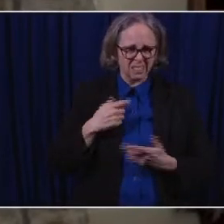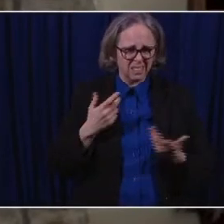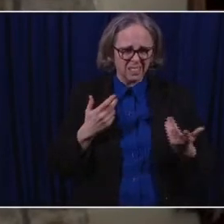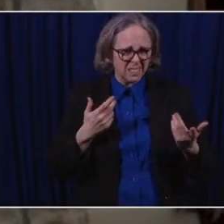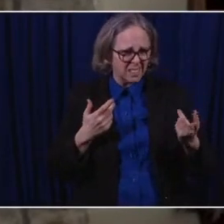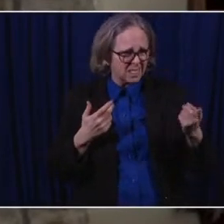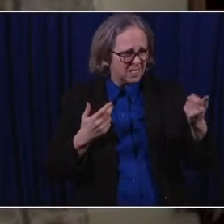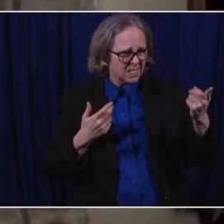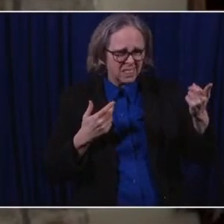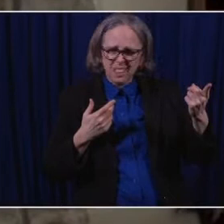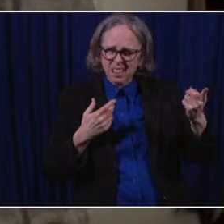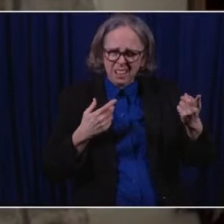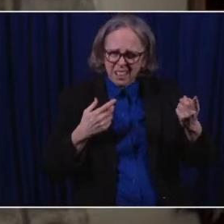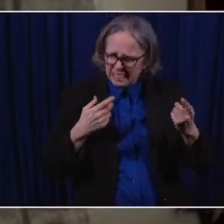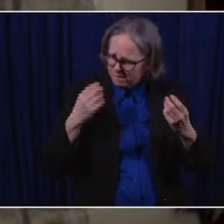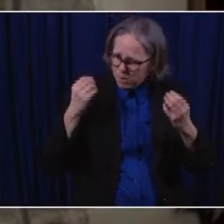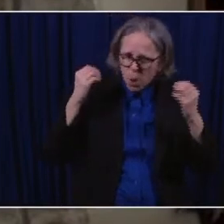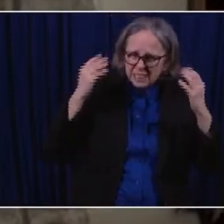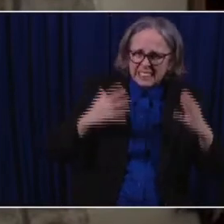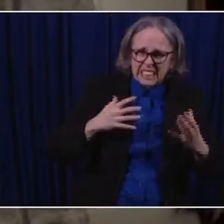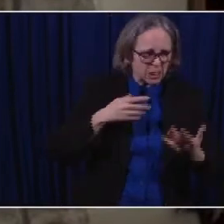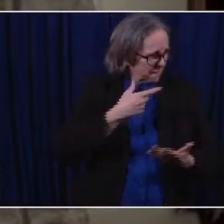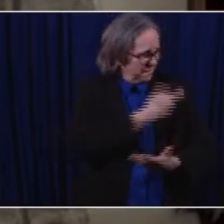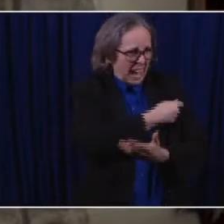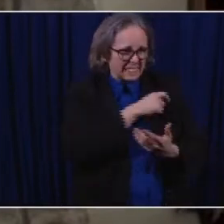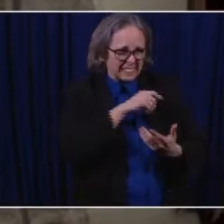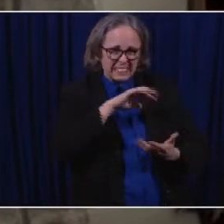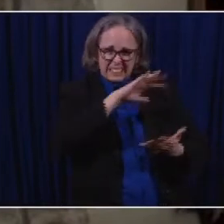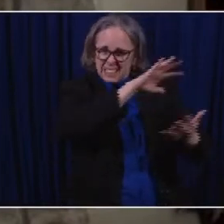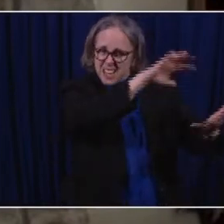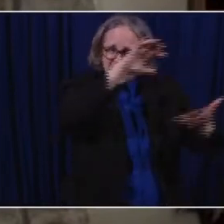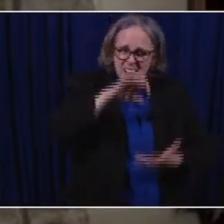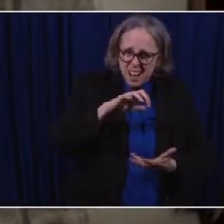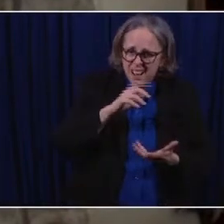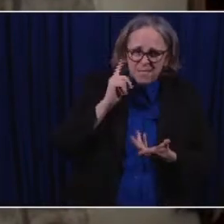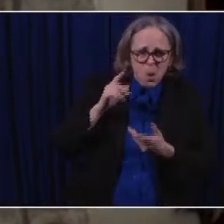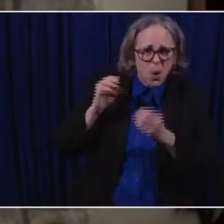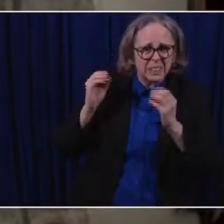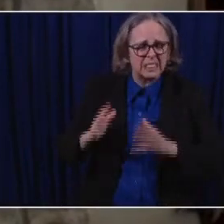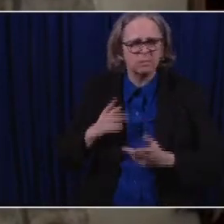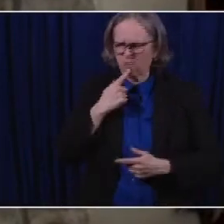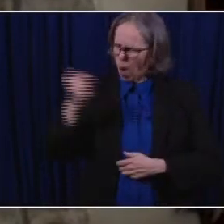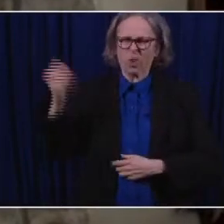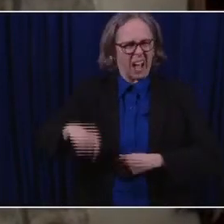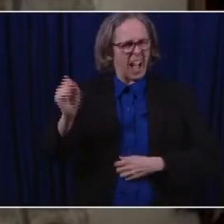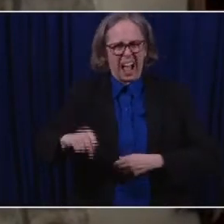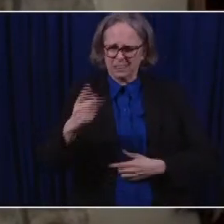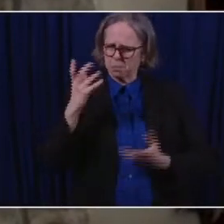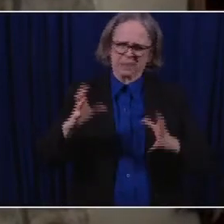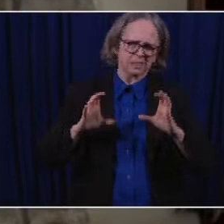but we got to do something for these kids and get these kids back in school. And that's why we made the decision.